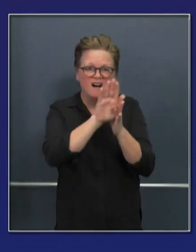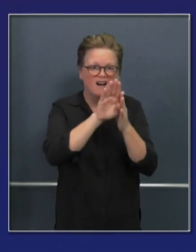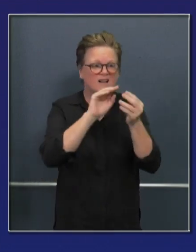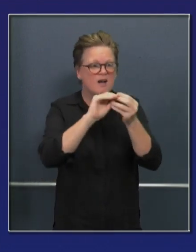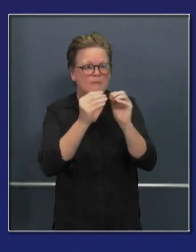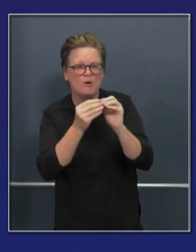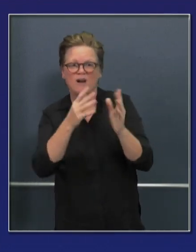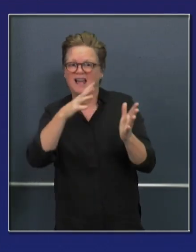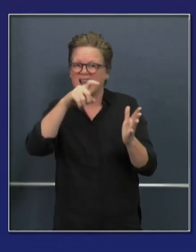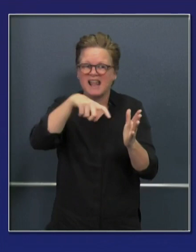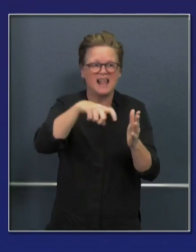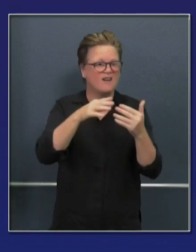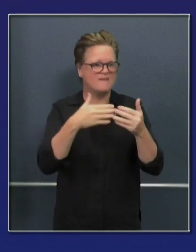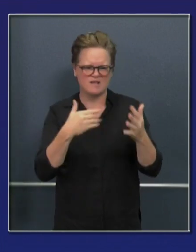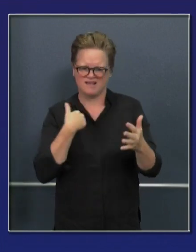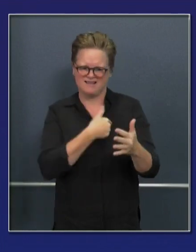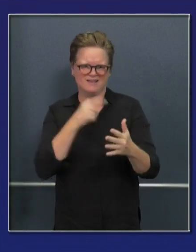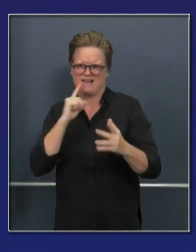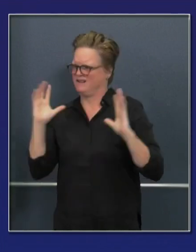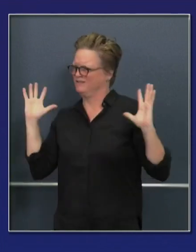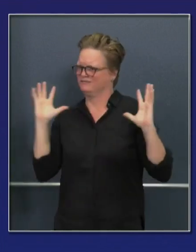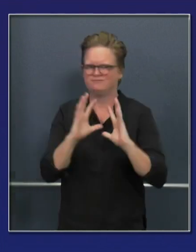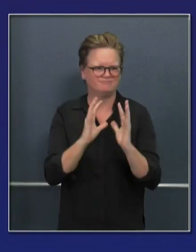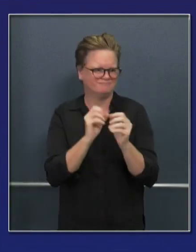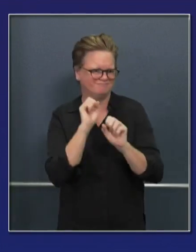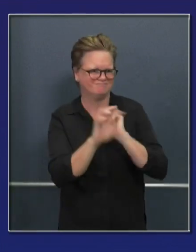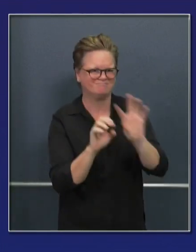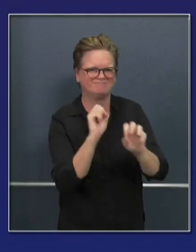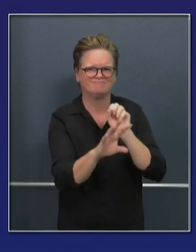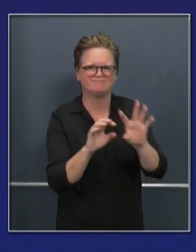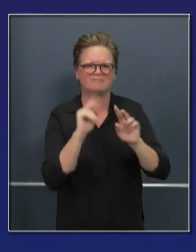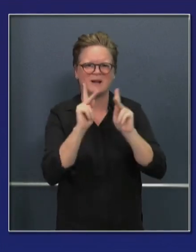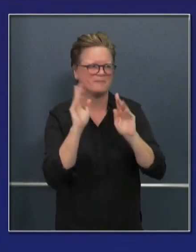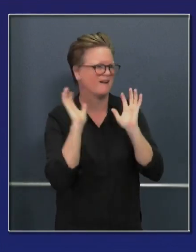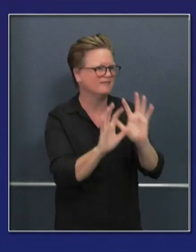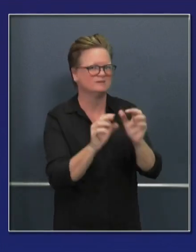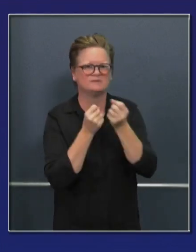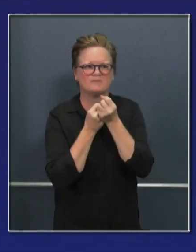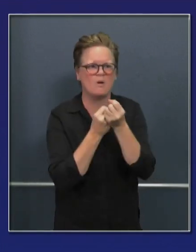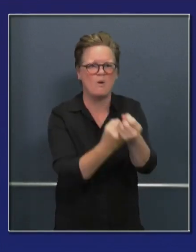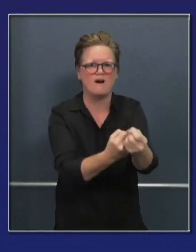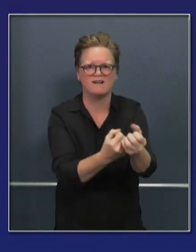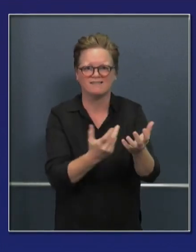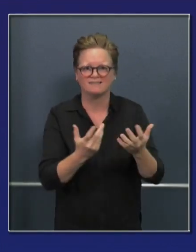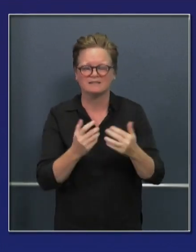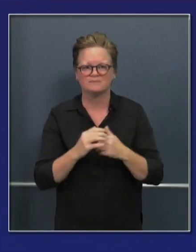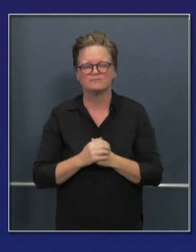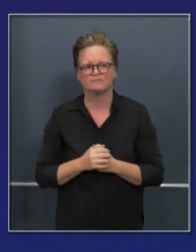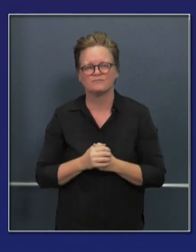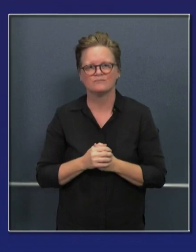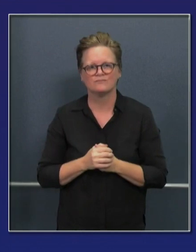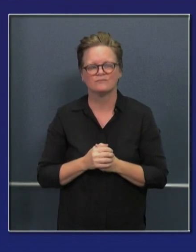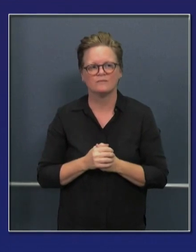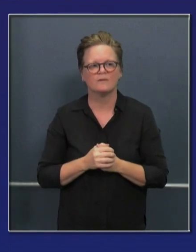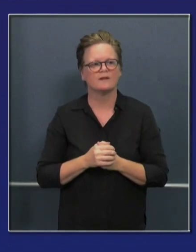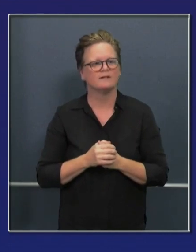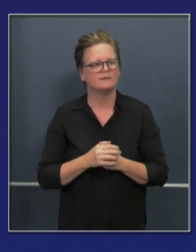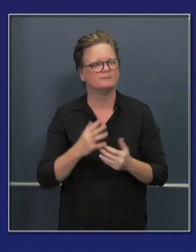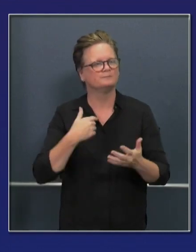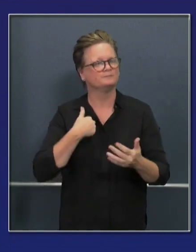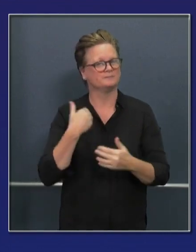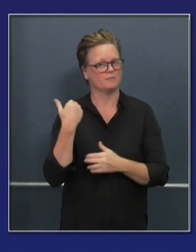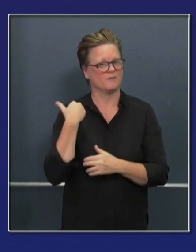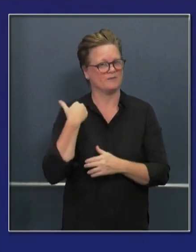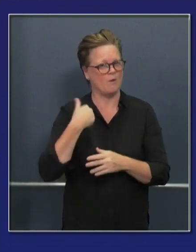and physical support as needed. As I mentioned a moment ago, we laid out a series of indicators that